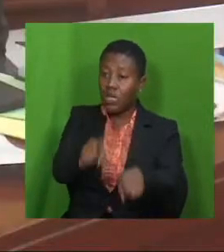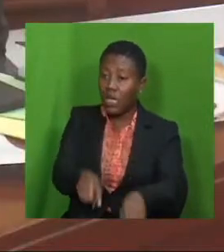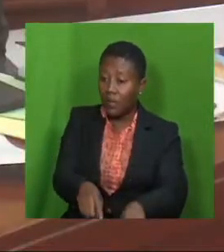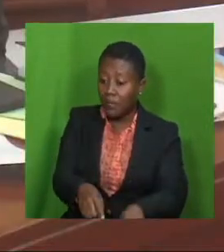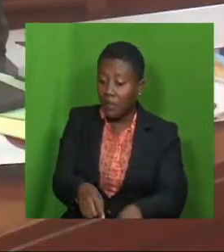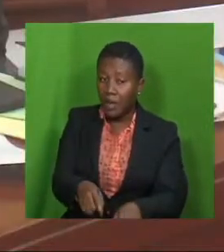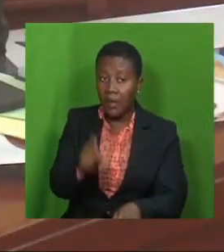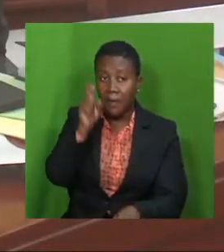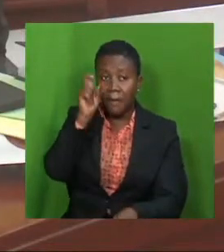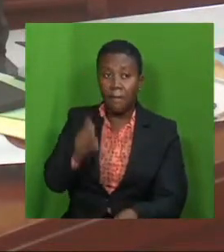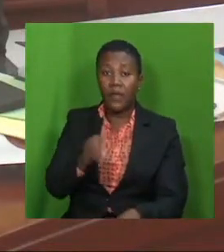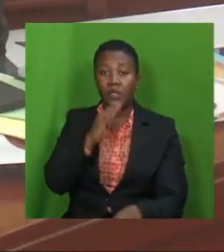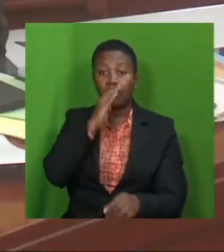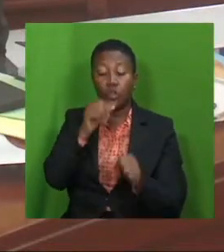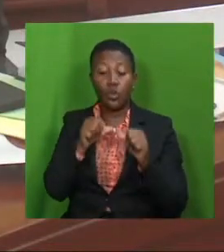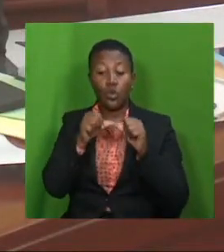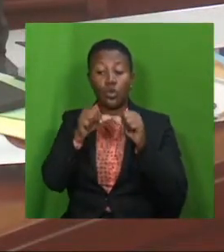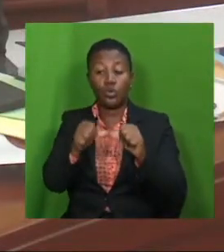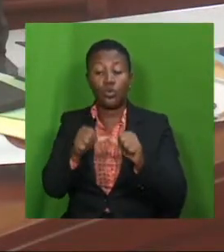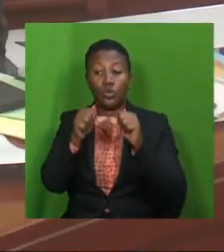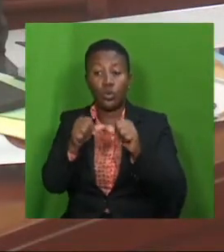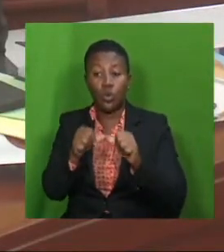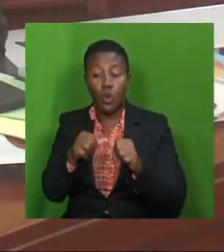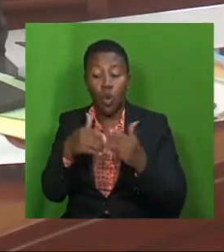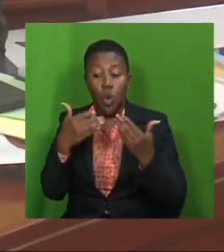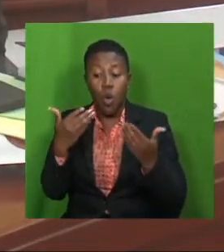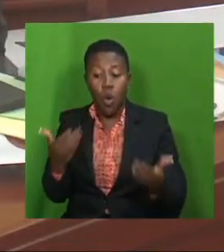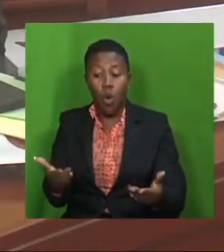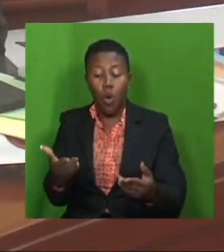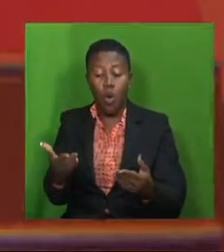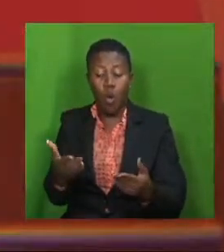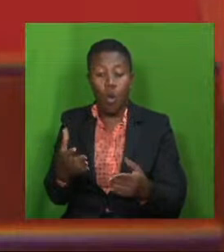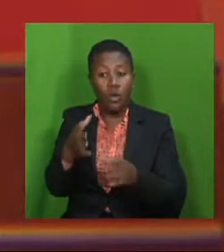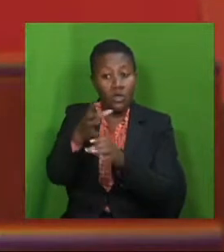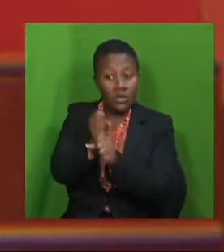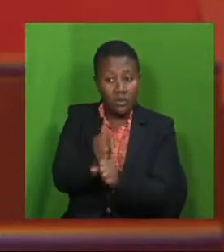continuous or cumulative.